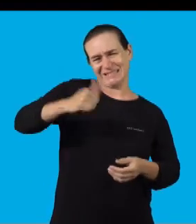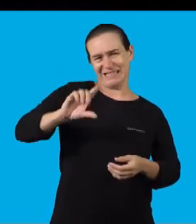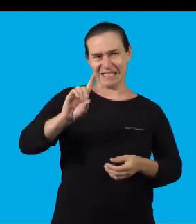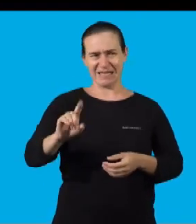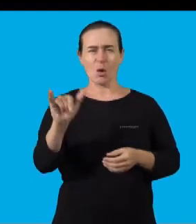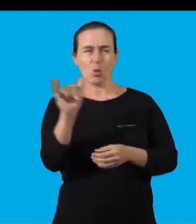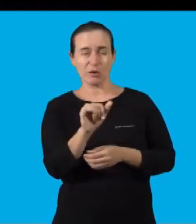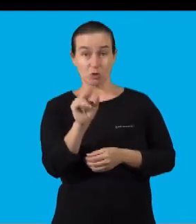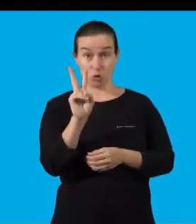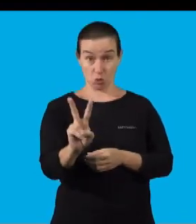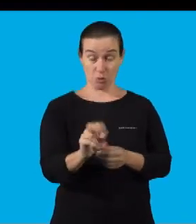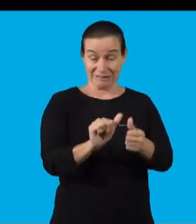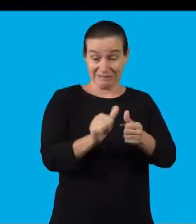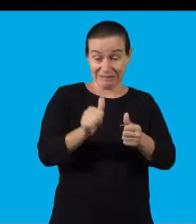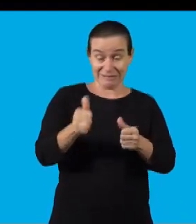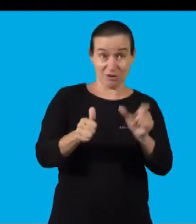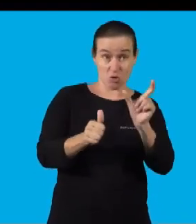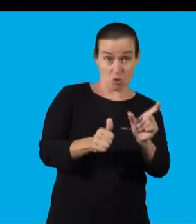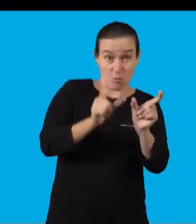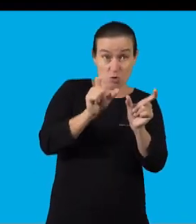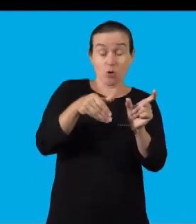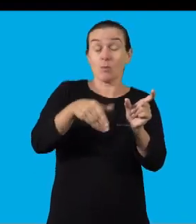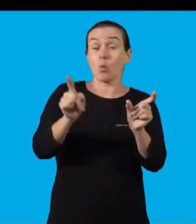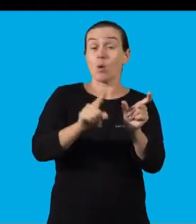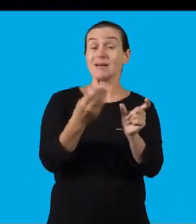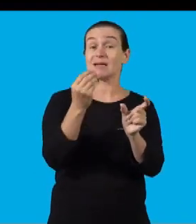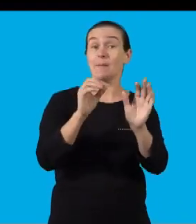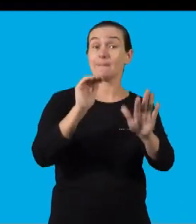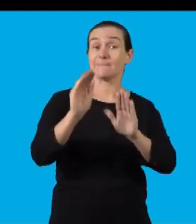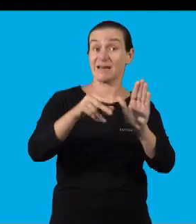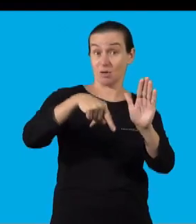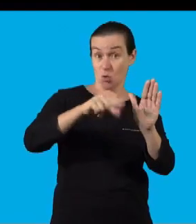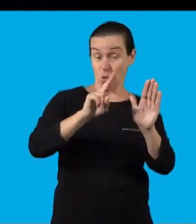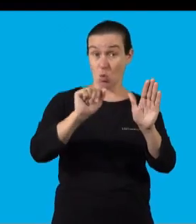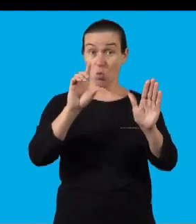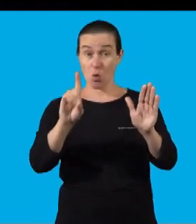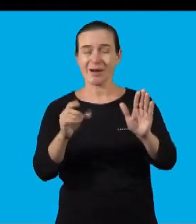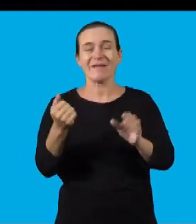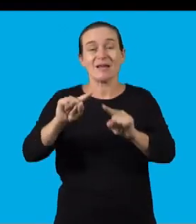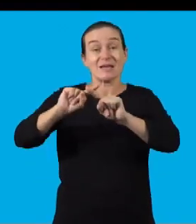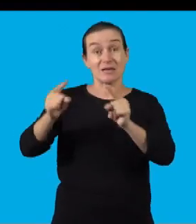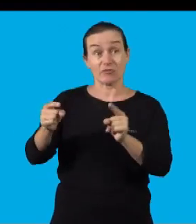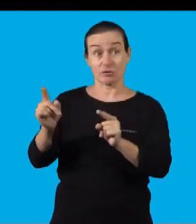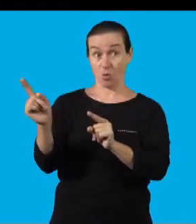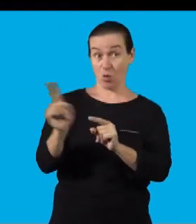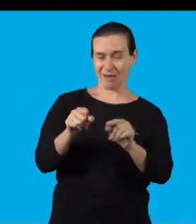consecutive terms in the quadratic number pattern have a first difference of